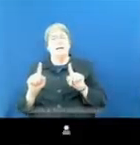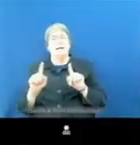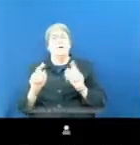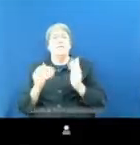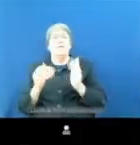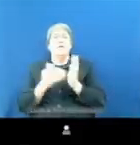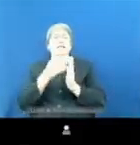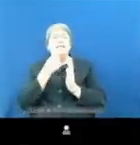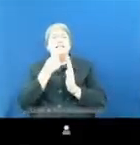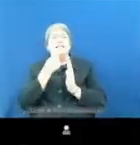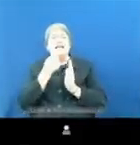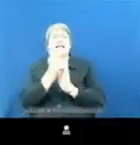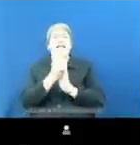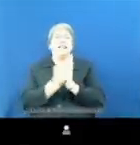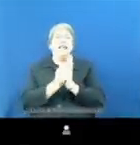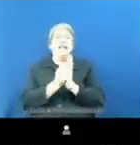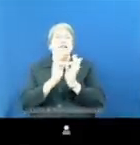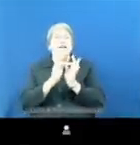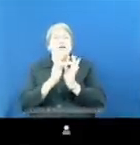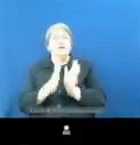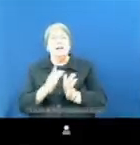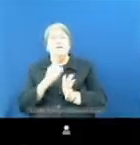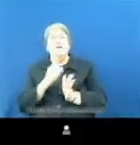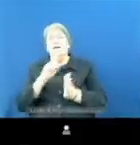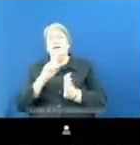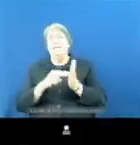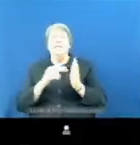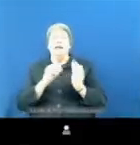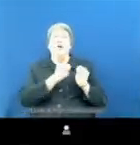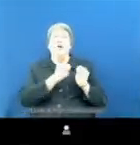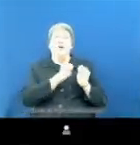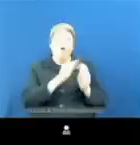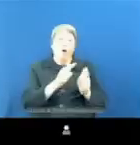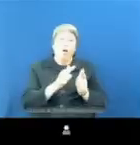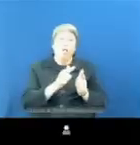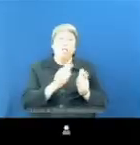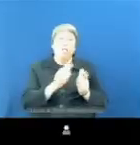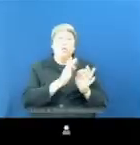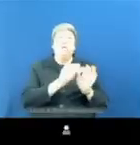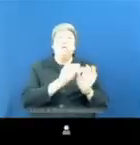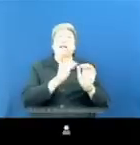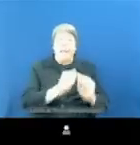legal interpreting is all interpreting can be legal interpreting.